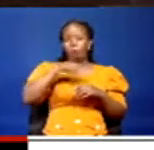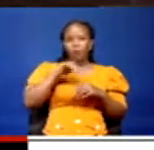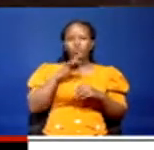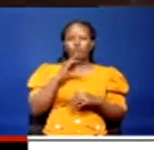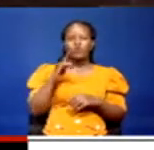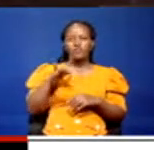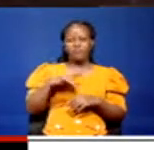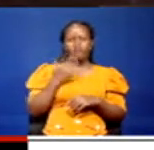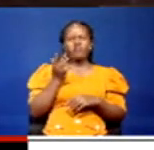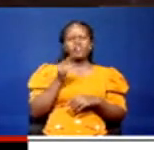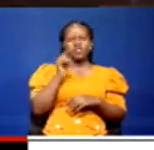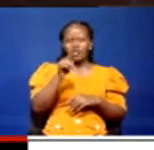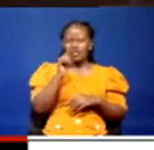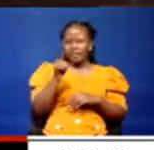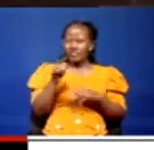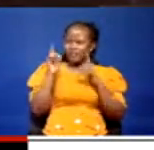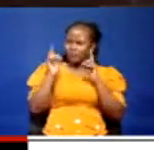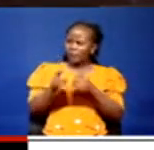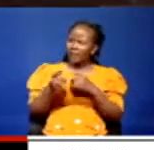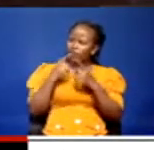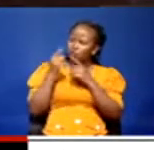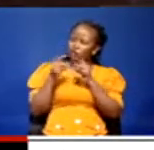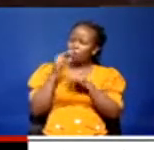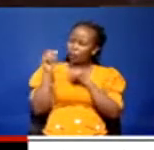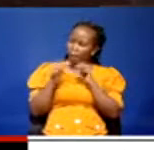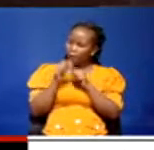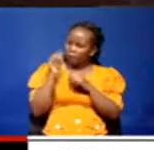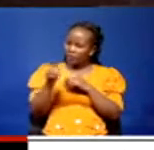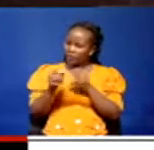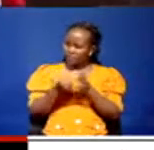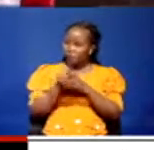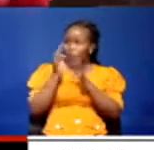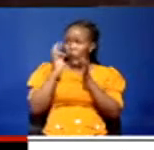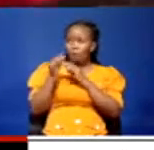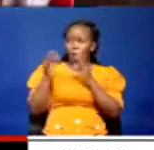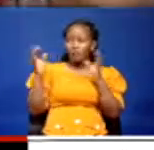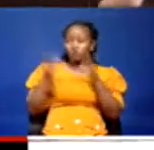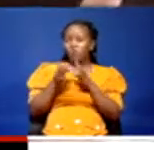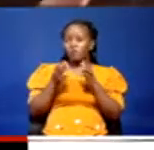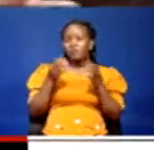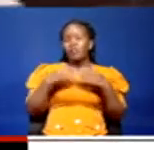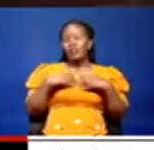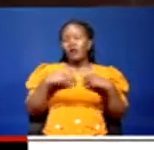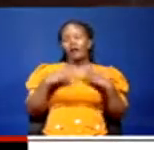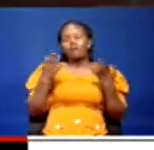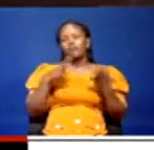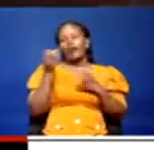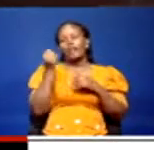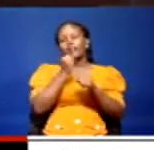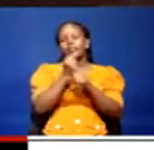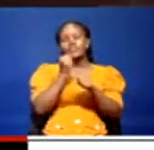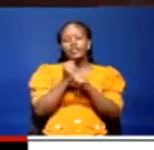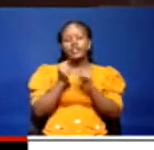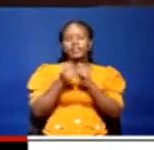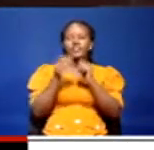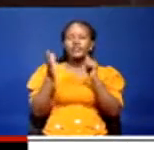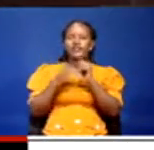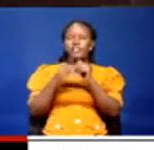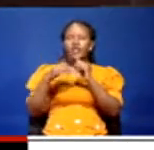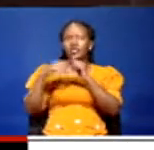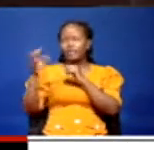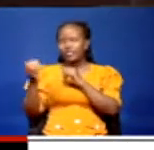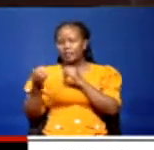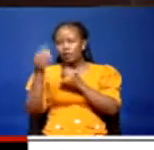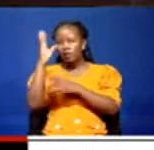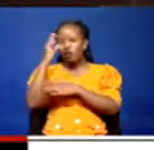this lot, we need to talk about it. If my predecessors, Mama Phoebe, did it in 1960, surely if God has given us life